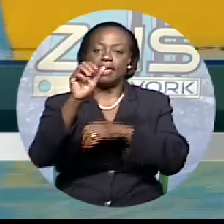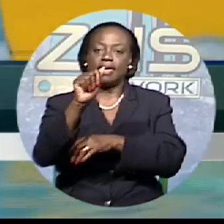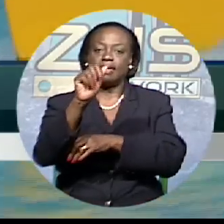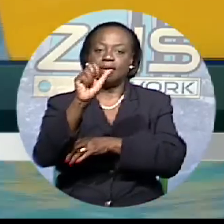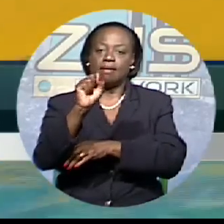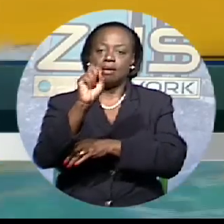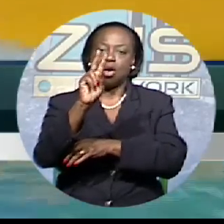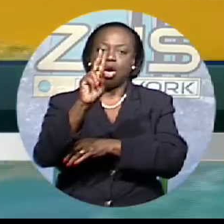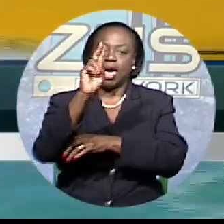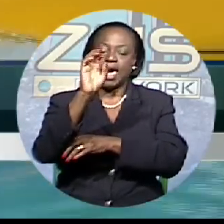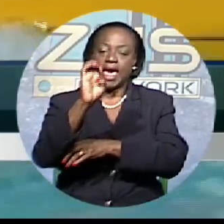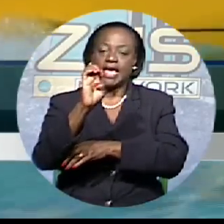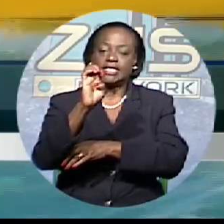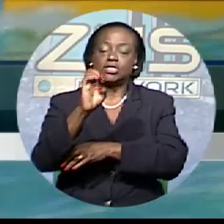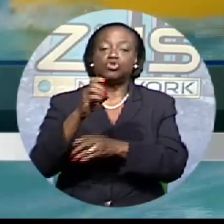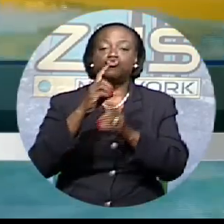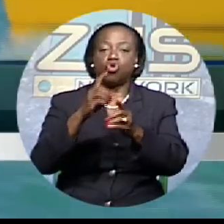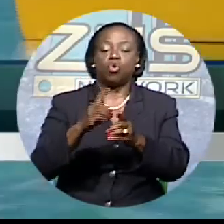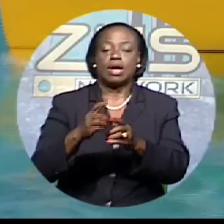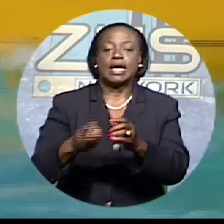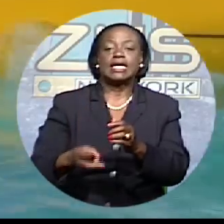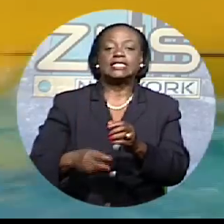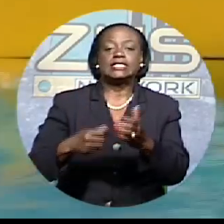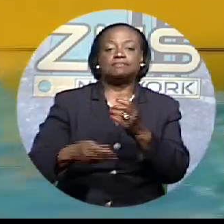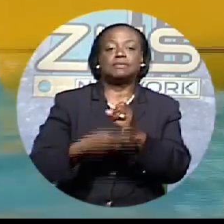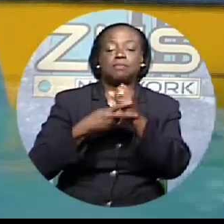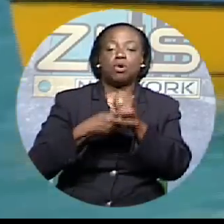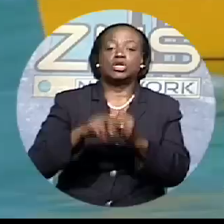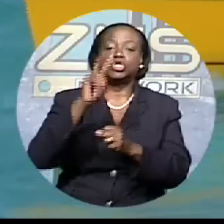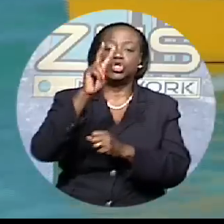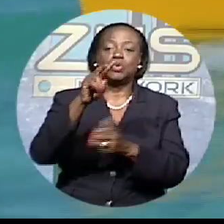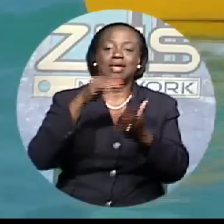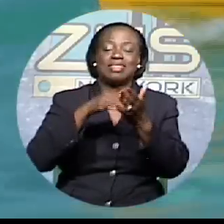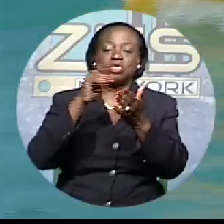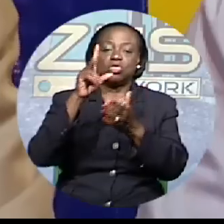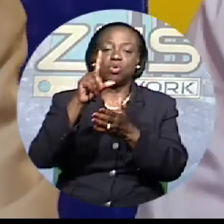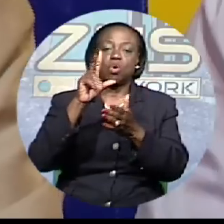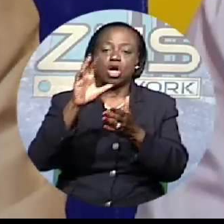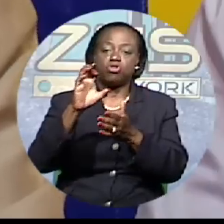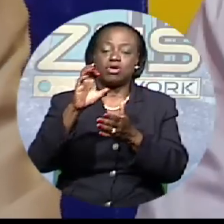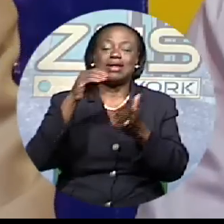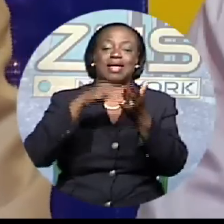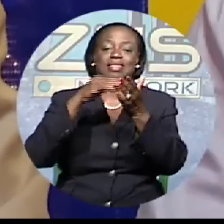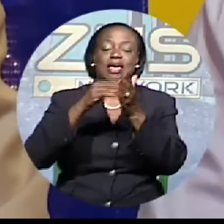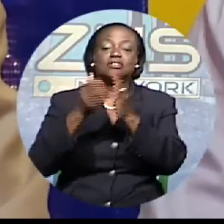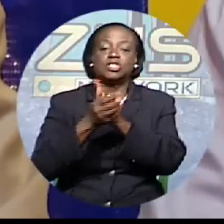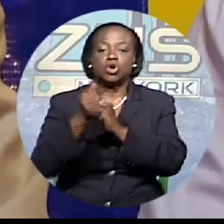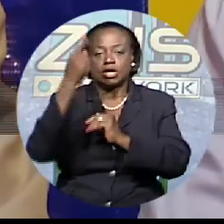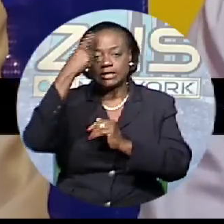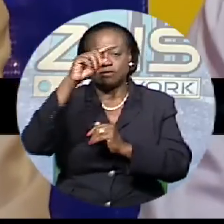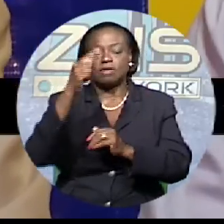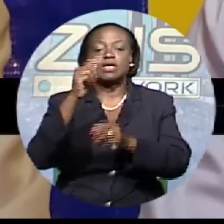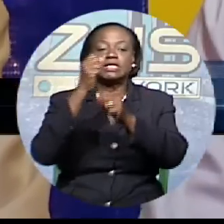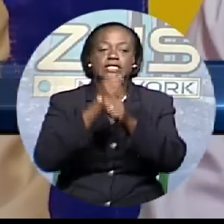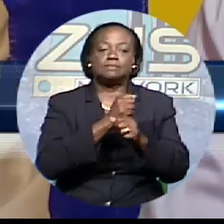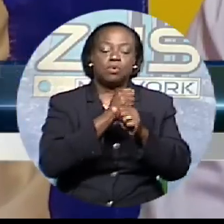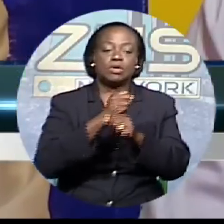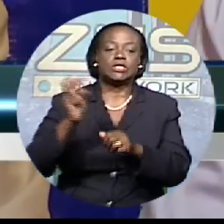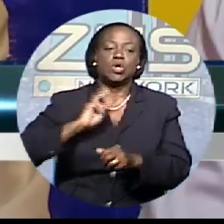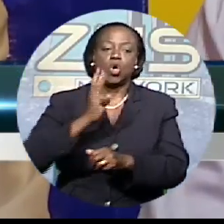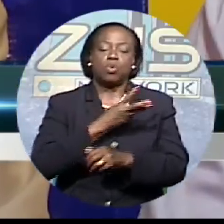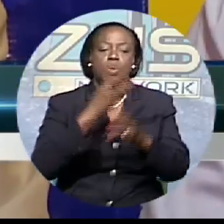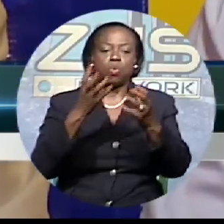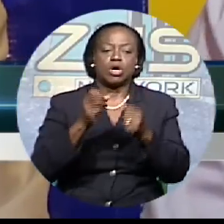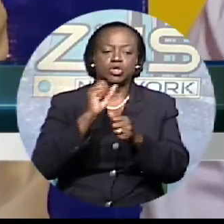has pledged a financial donation of $200,000 this year for the sport. We'd like to work along with the government and continuing